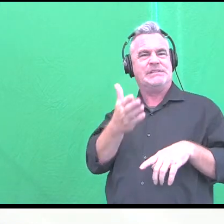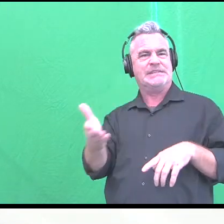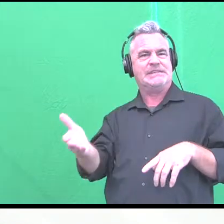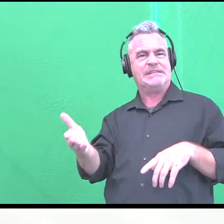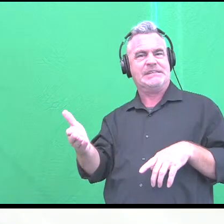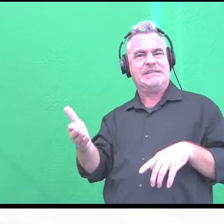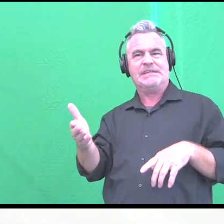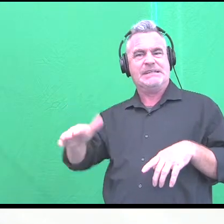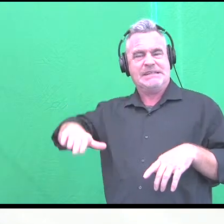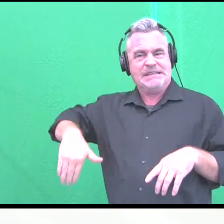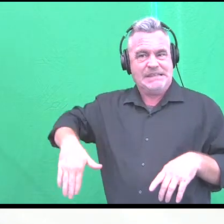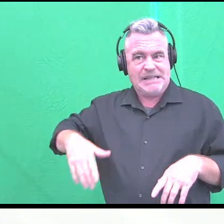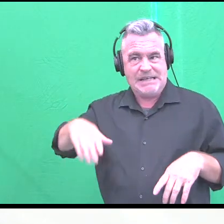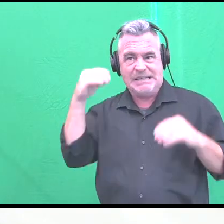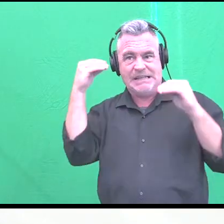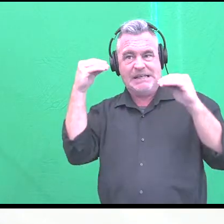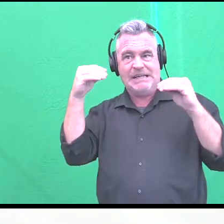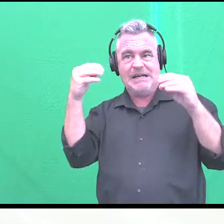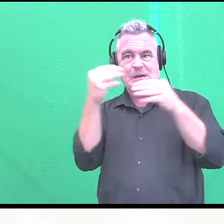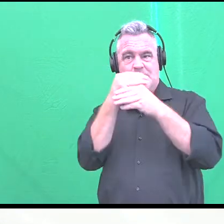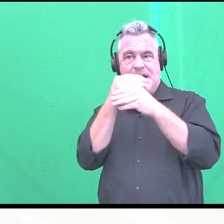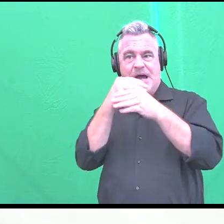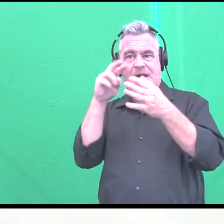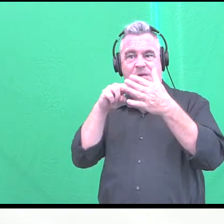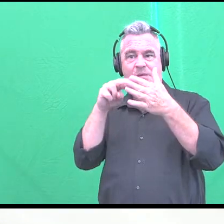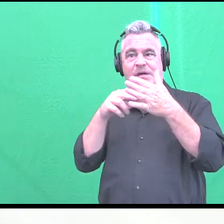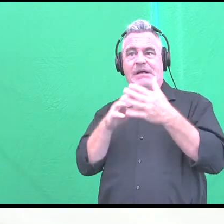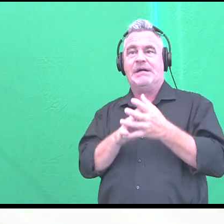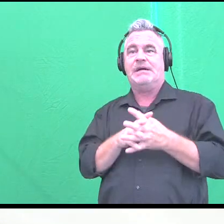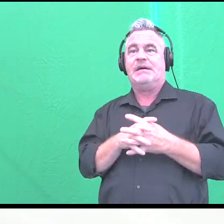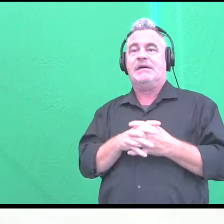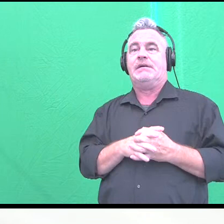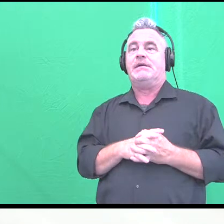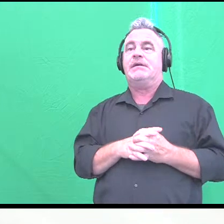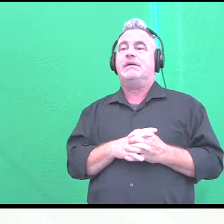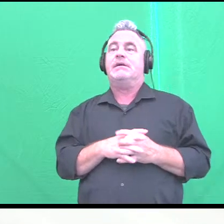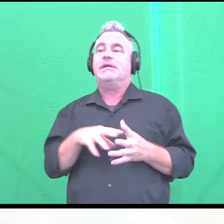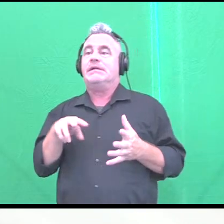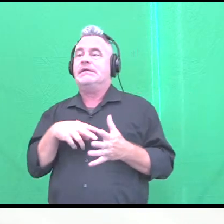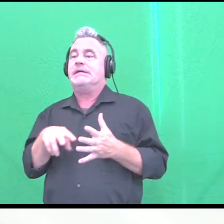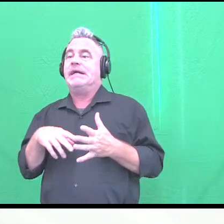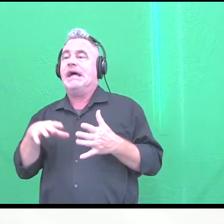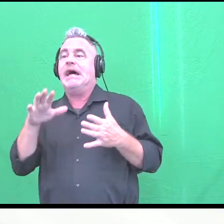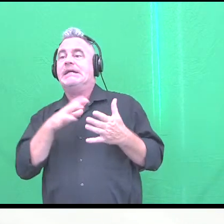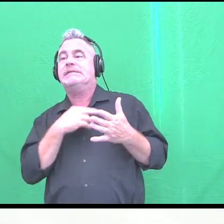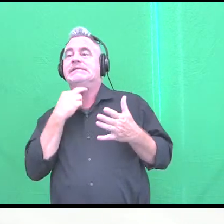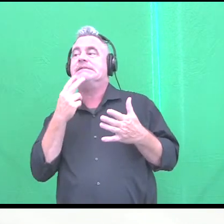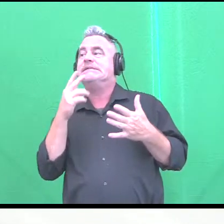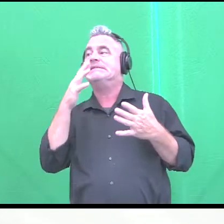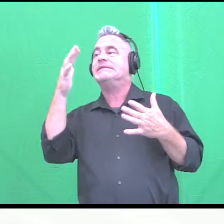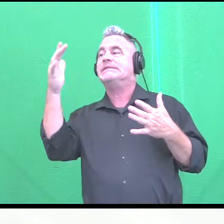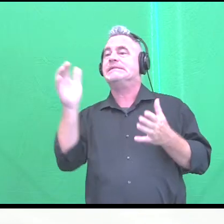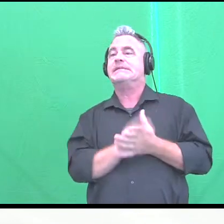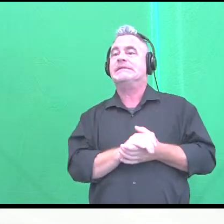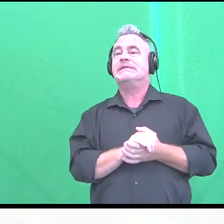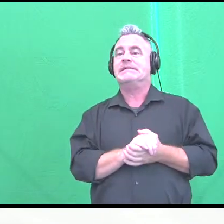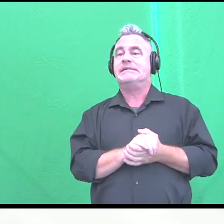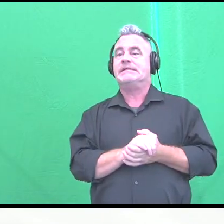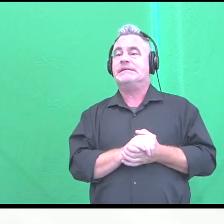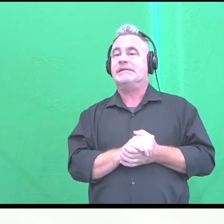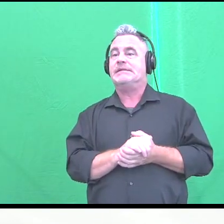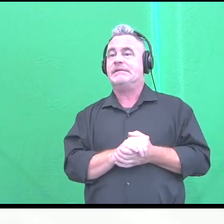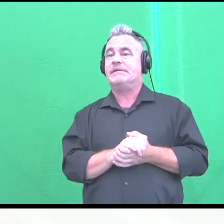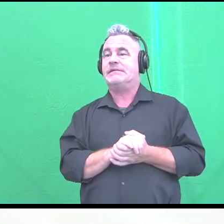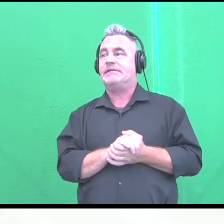math. Teach them how to read. Teach them how to act or sing or dance or whatever they want to feel alive doing. Let's